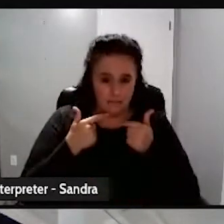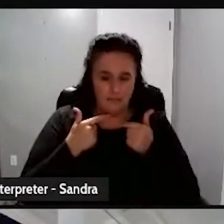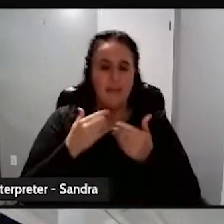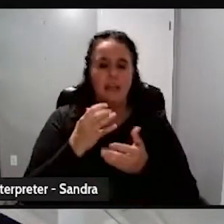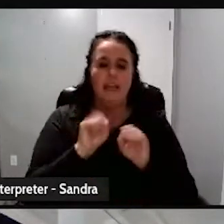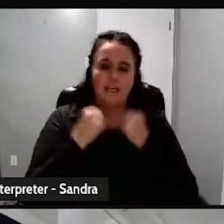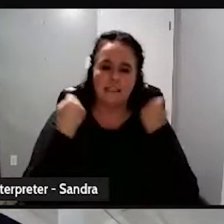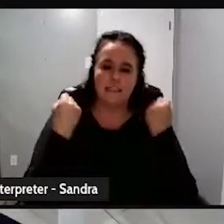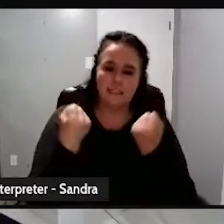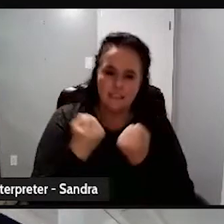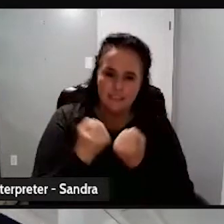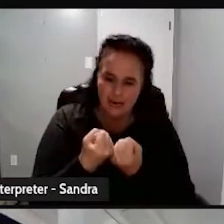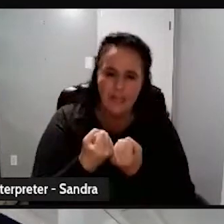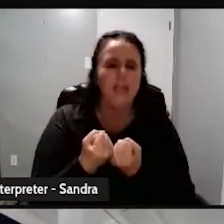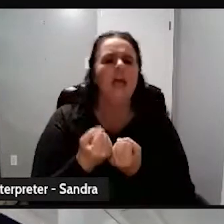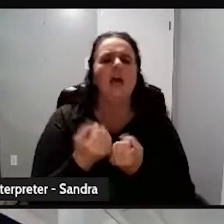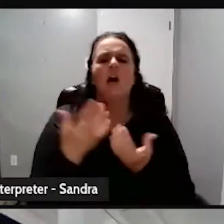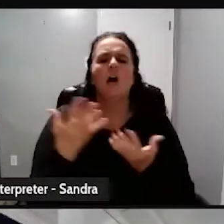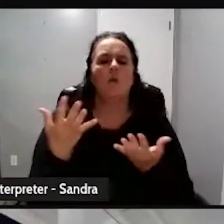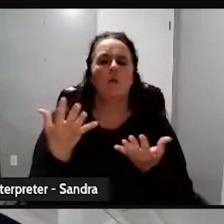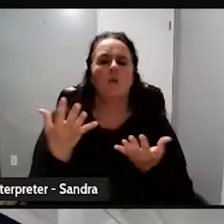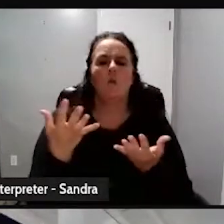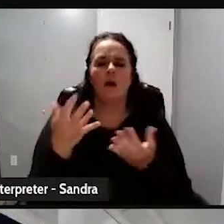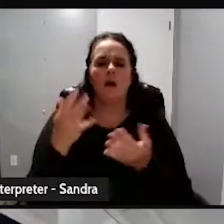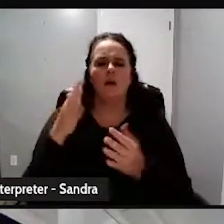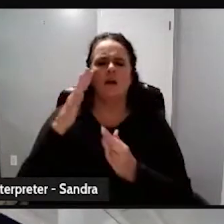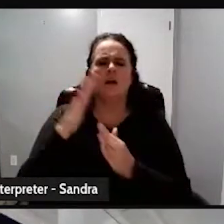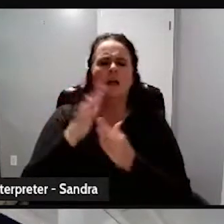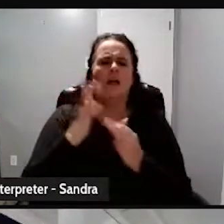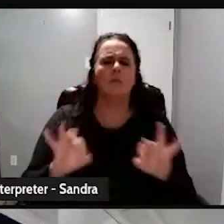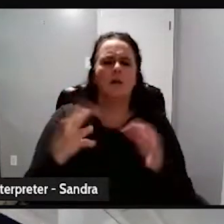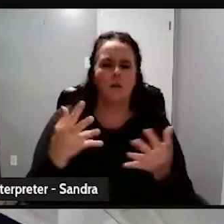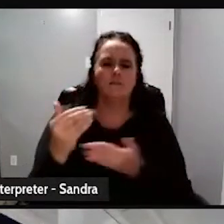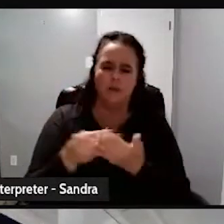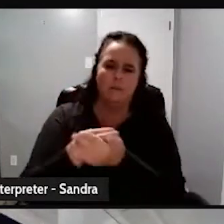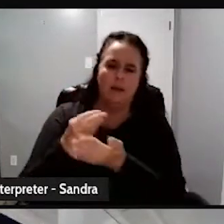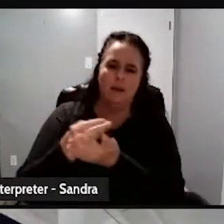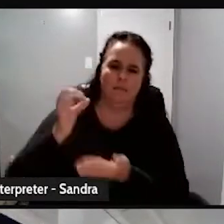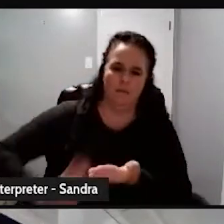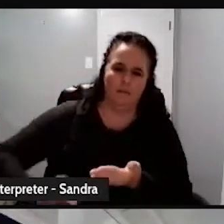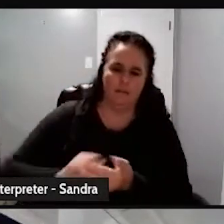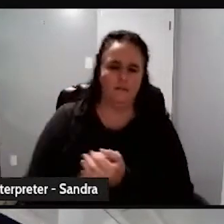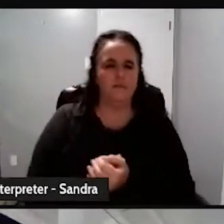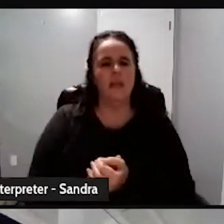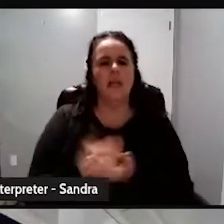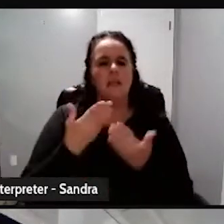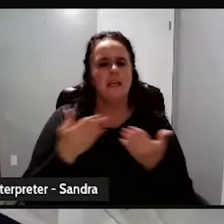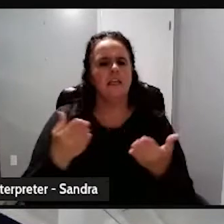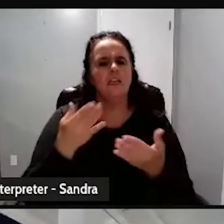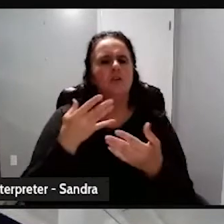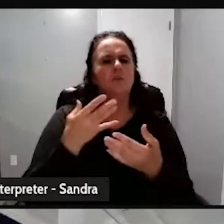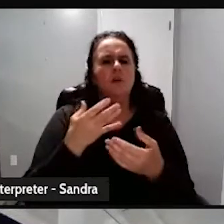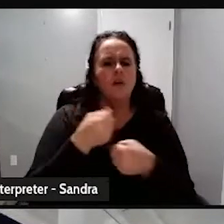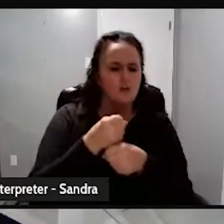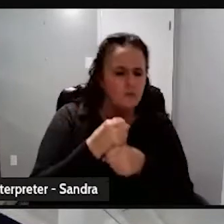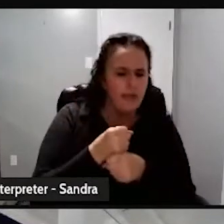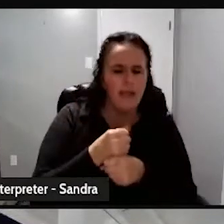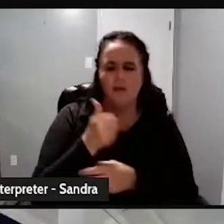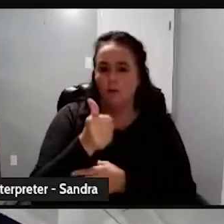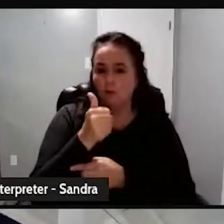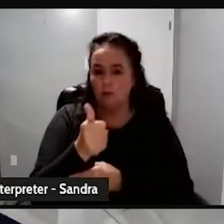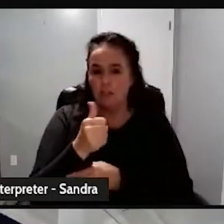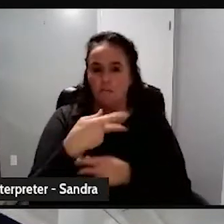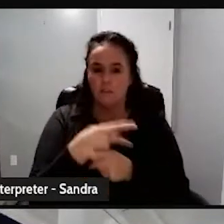arts ultimately are an industry, and either the things you create or you yourself are a product. I am